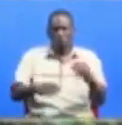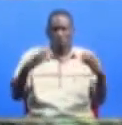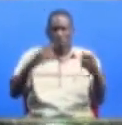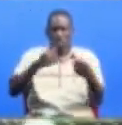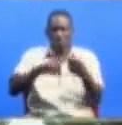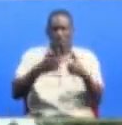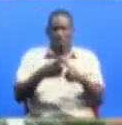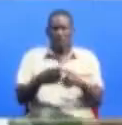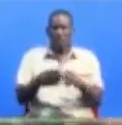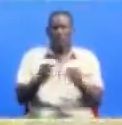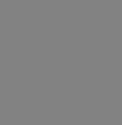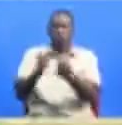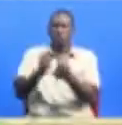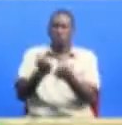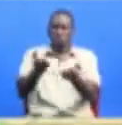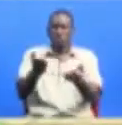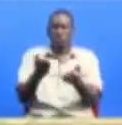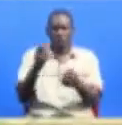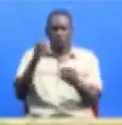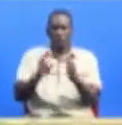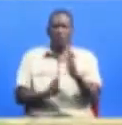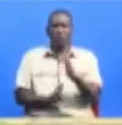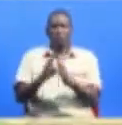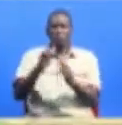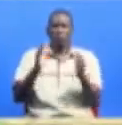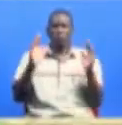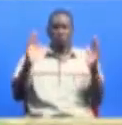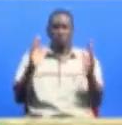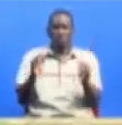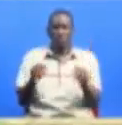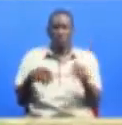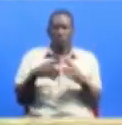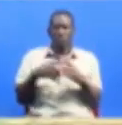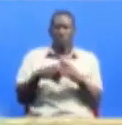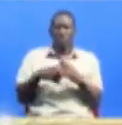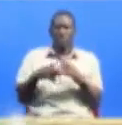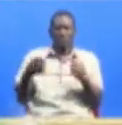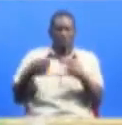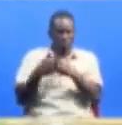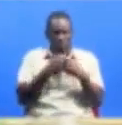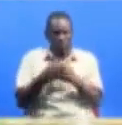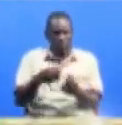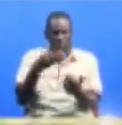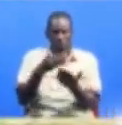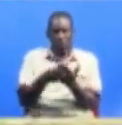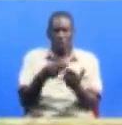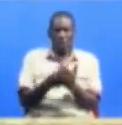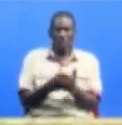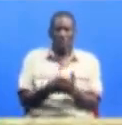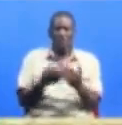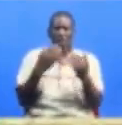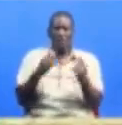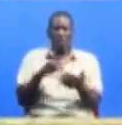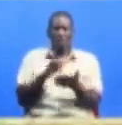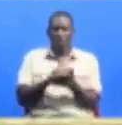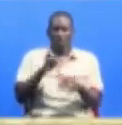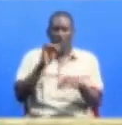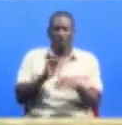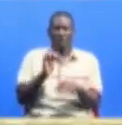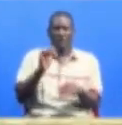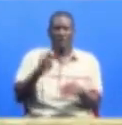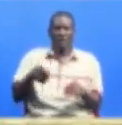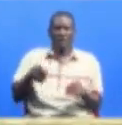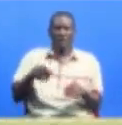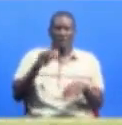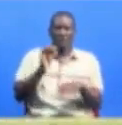in the development of Shujaa. We started when we were struggling with the finances. And that took a toll mentally